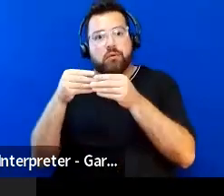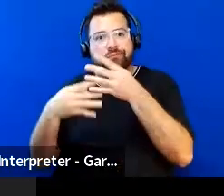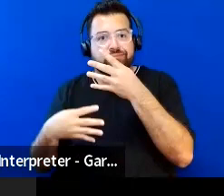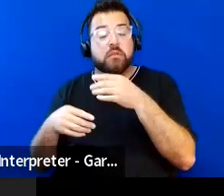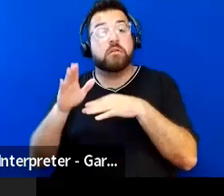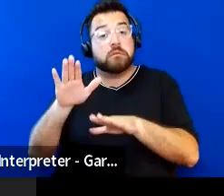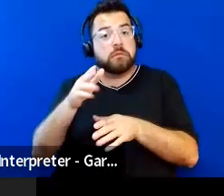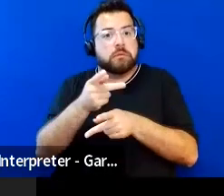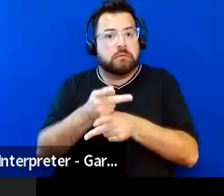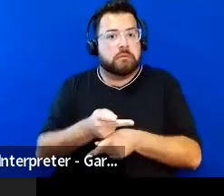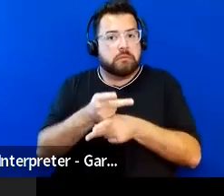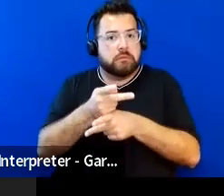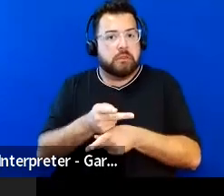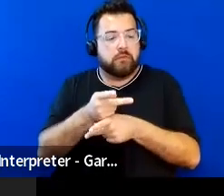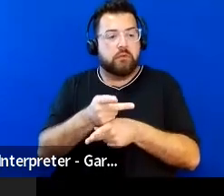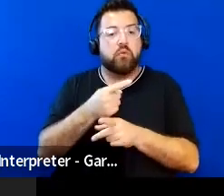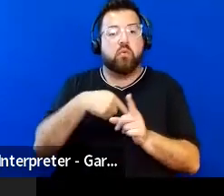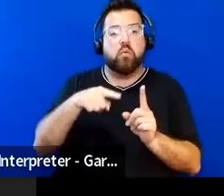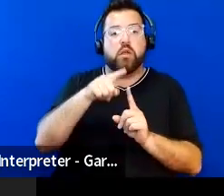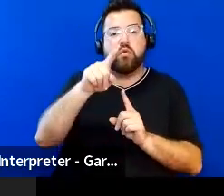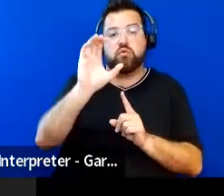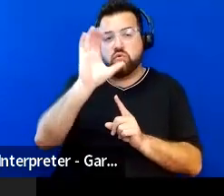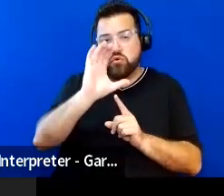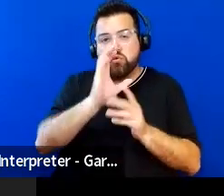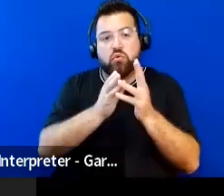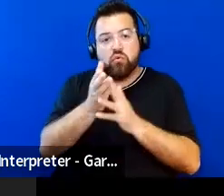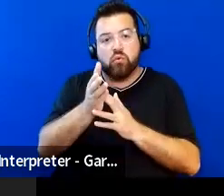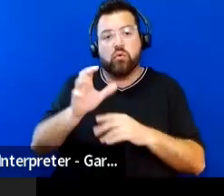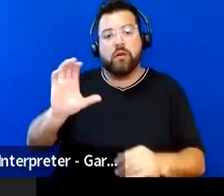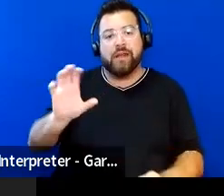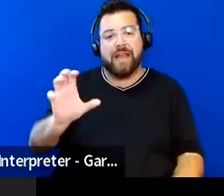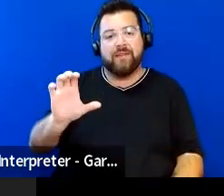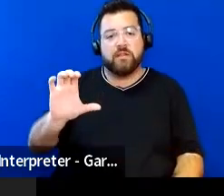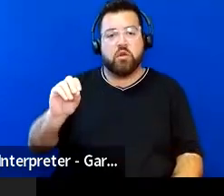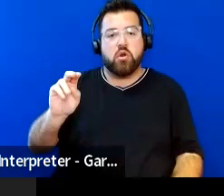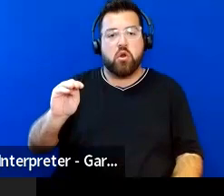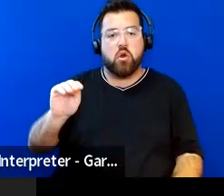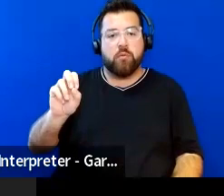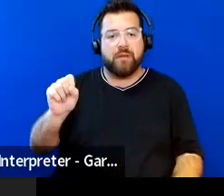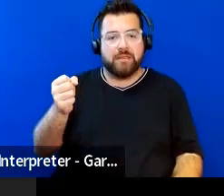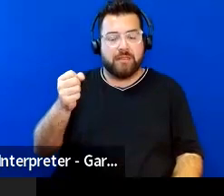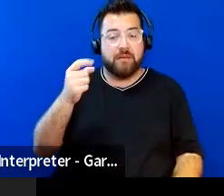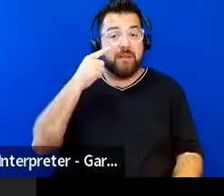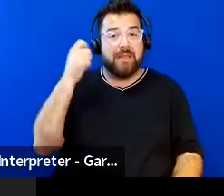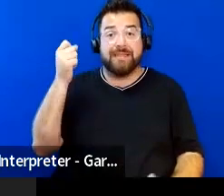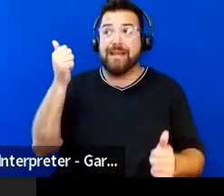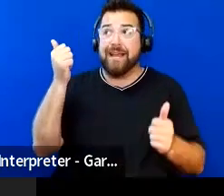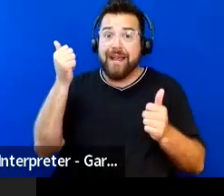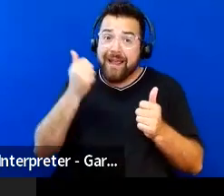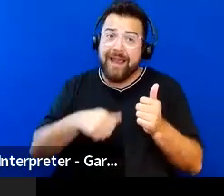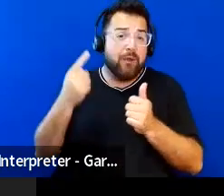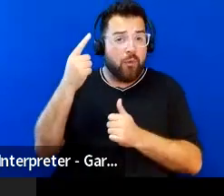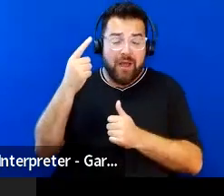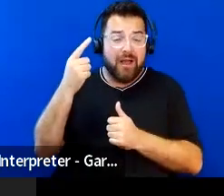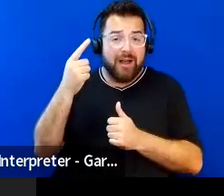to be careful about searching through Canvas Commons, because anybody and their uncle's brother can just